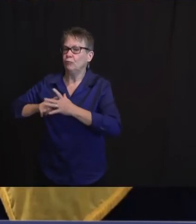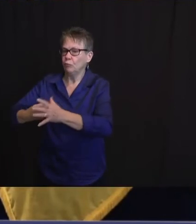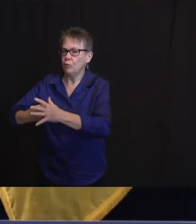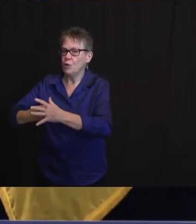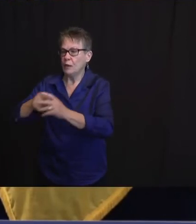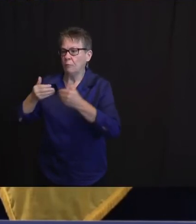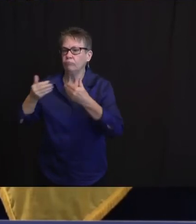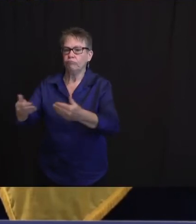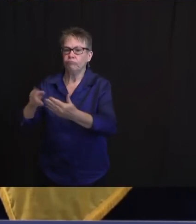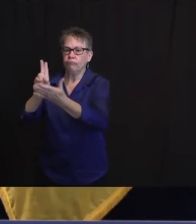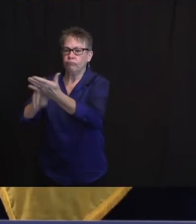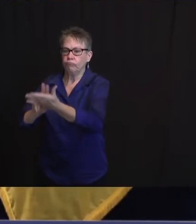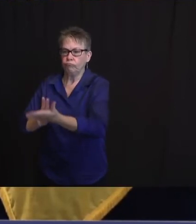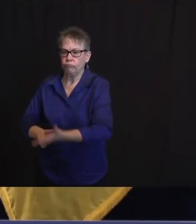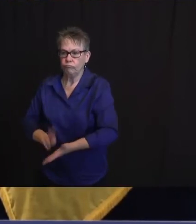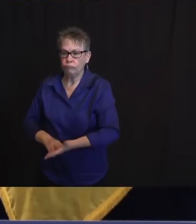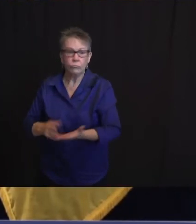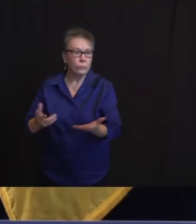Sir, you got anything? Yep.